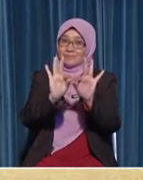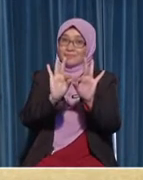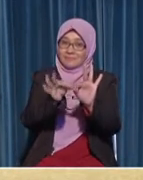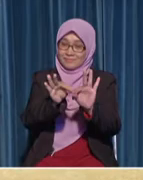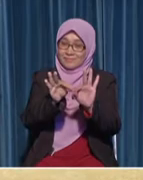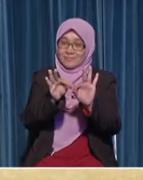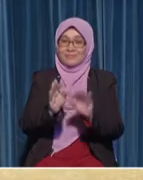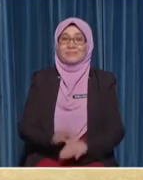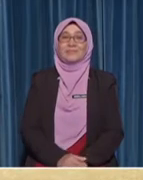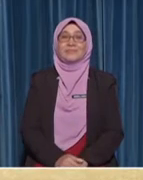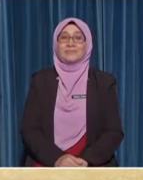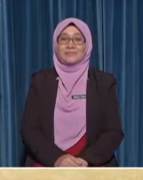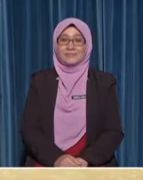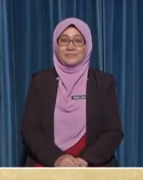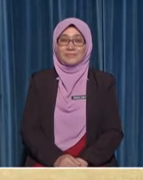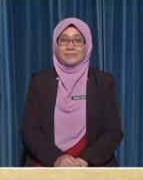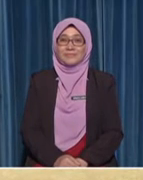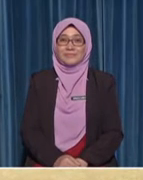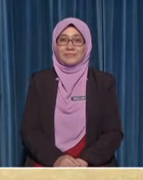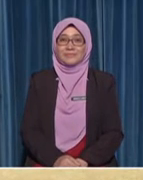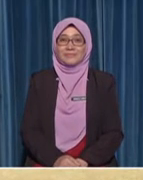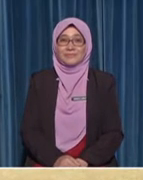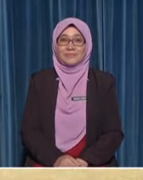our sign language interpreter.